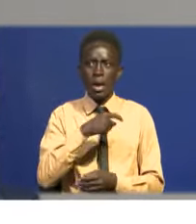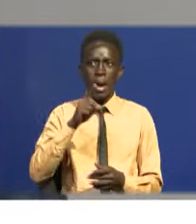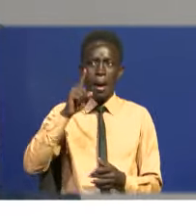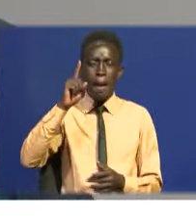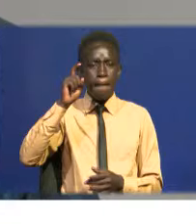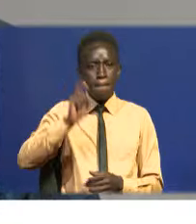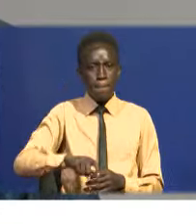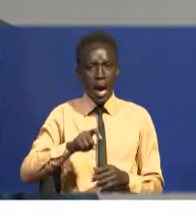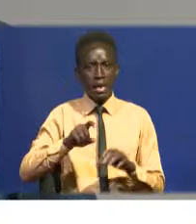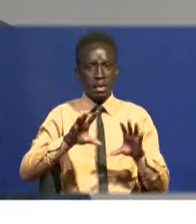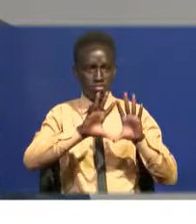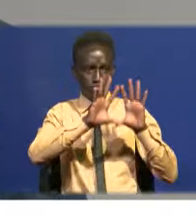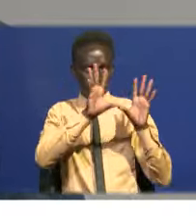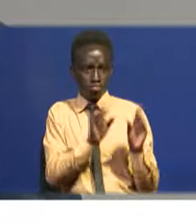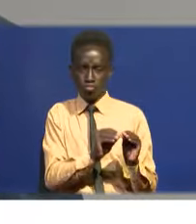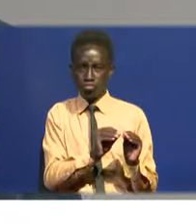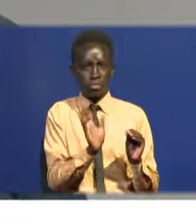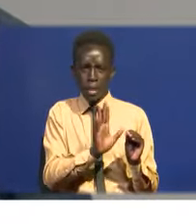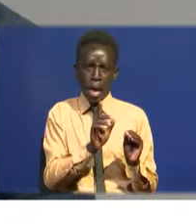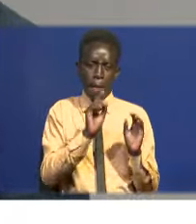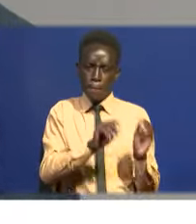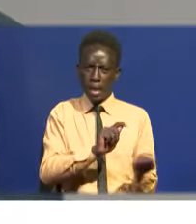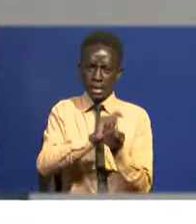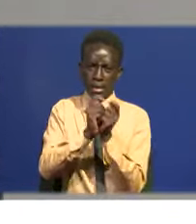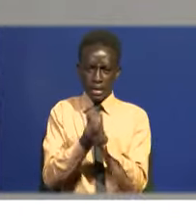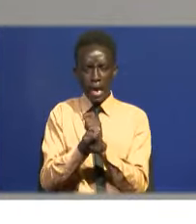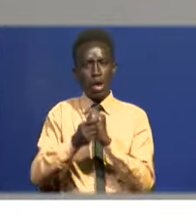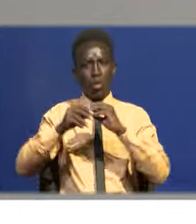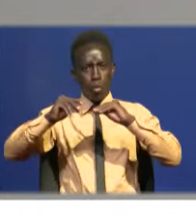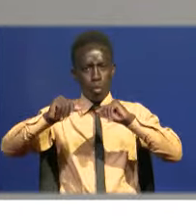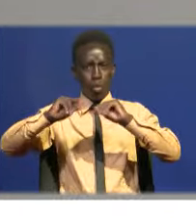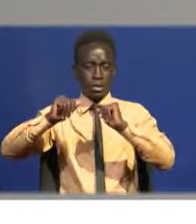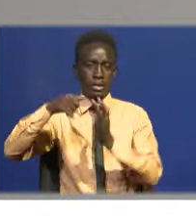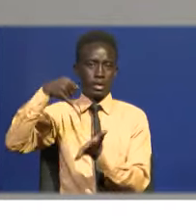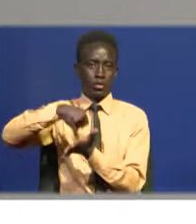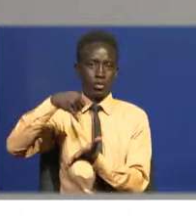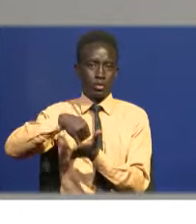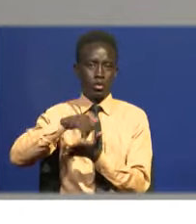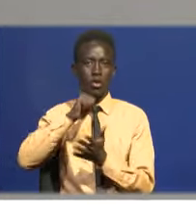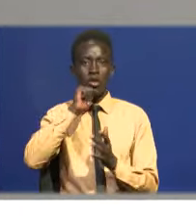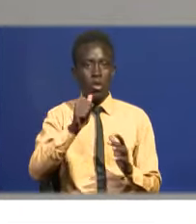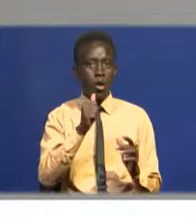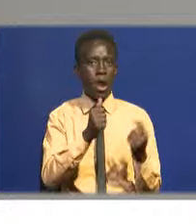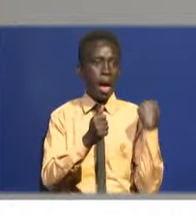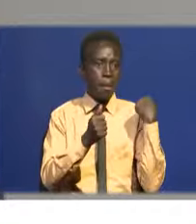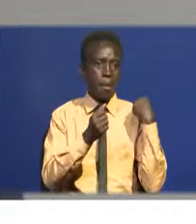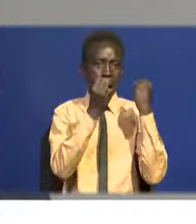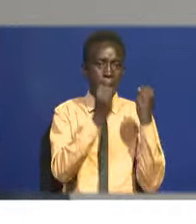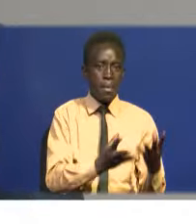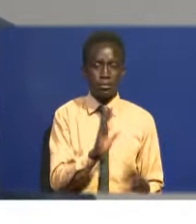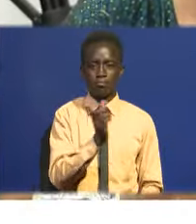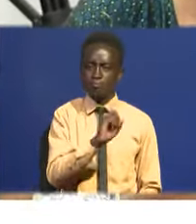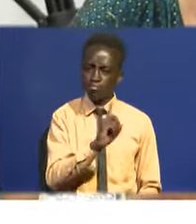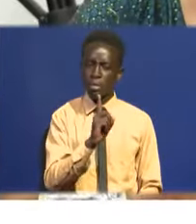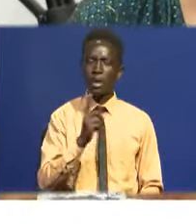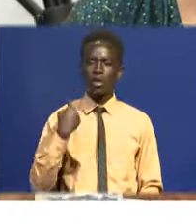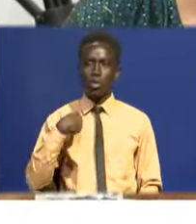quantitative representation to qualitative inclusion. That is the call that we want to make